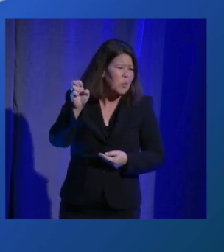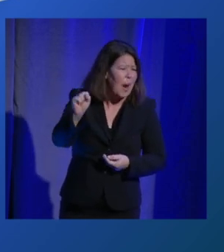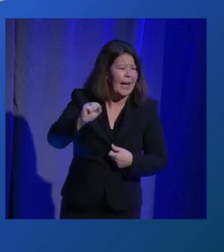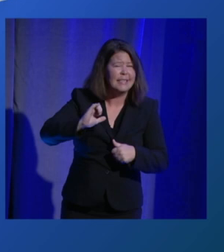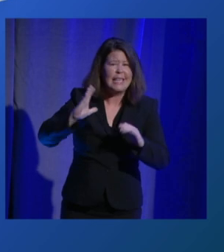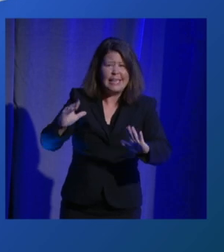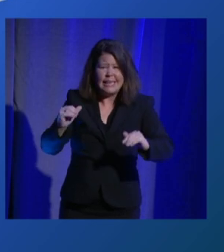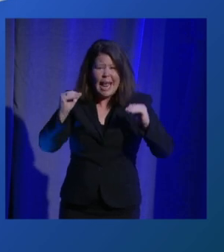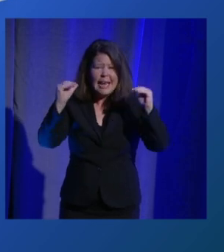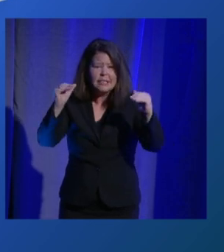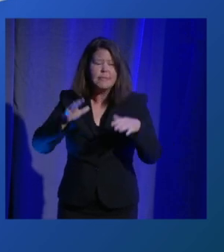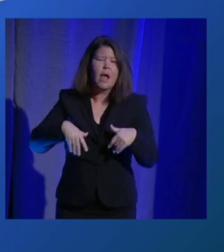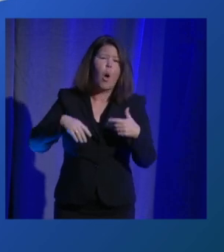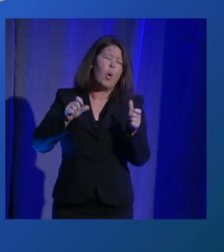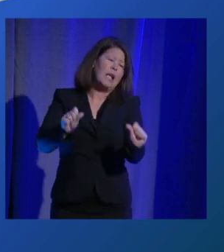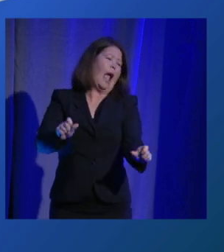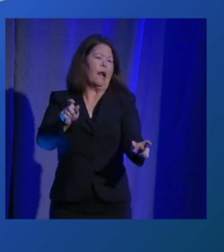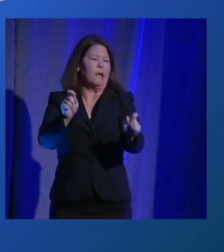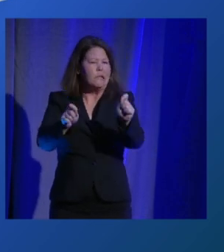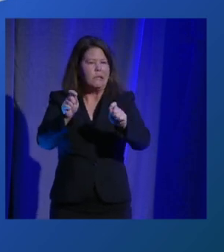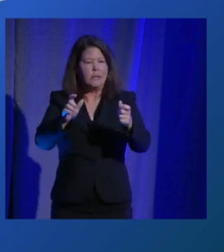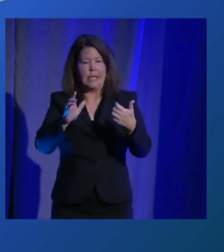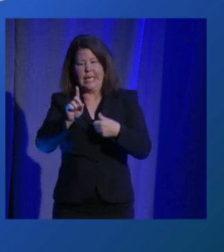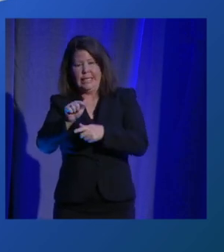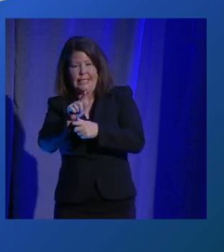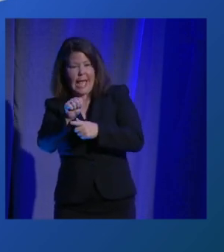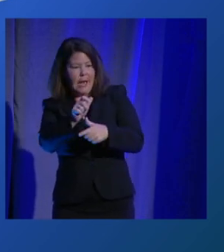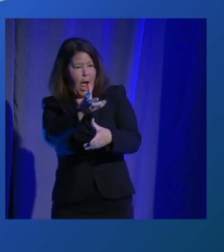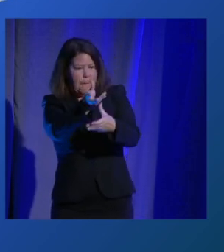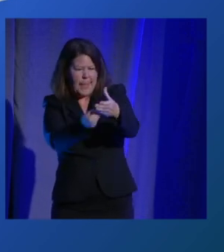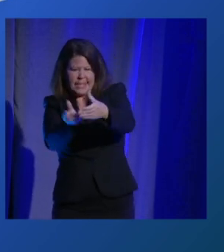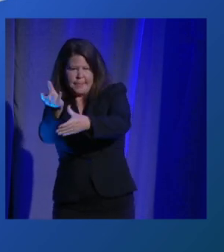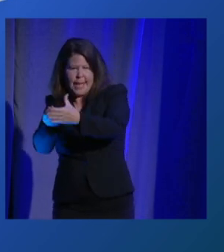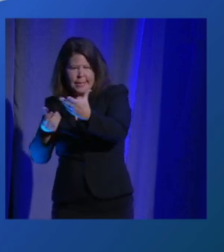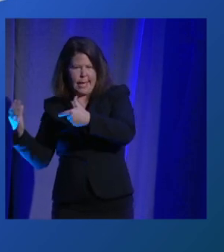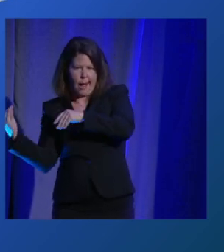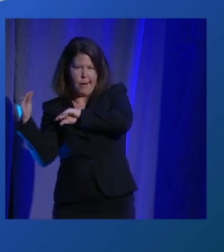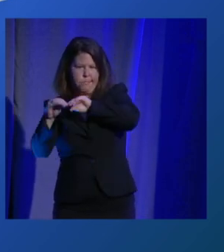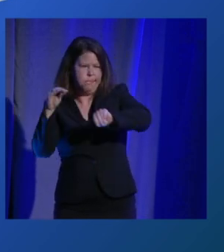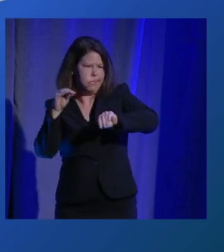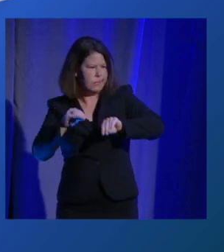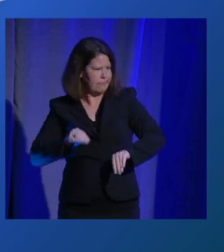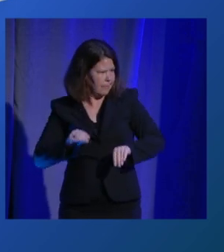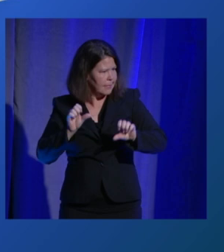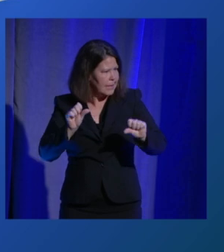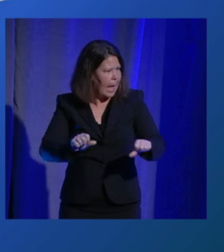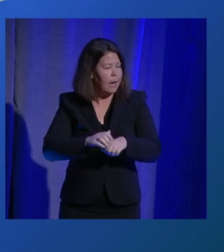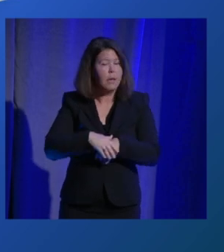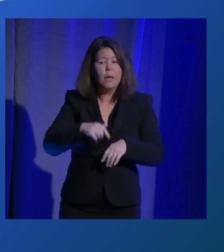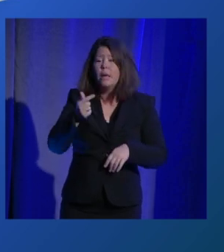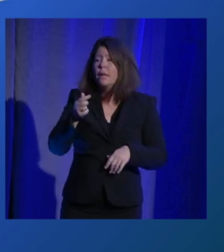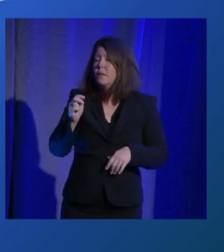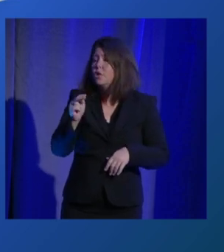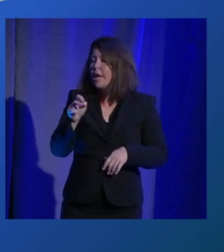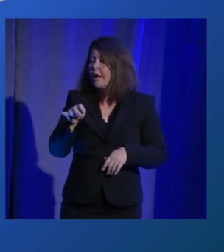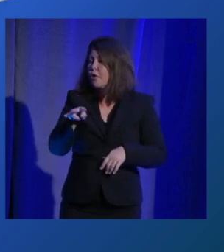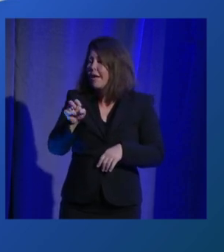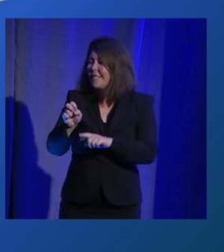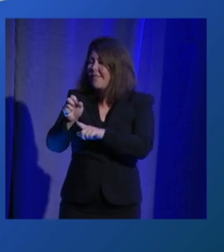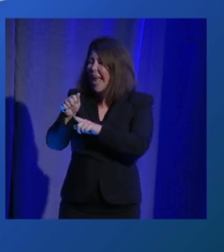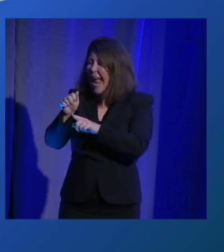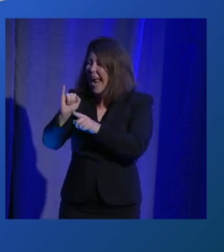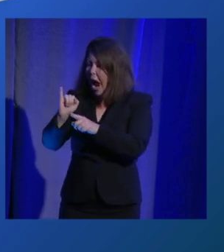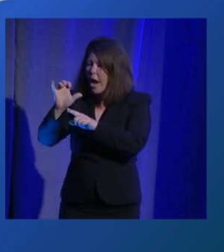we can take it and fill into Data blanks where data is missing we can use generative AI right to perfect some of our